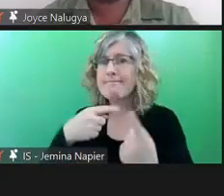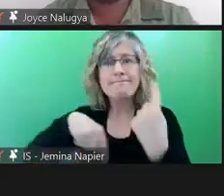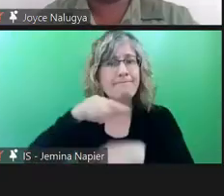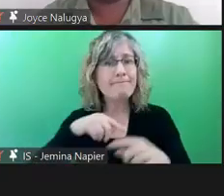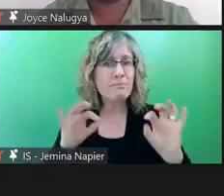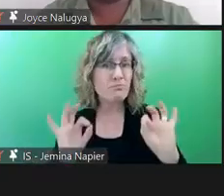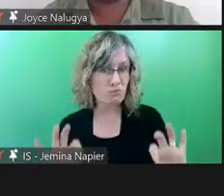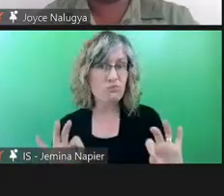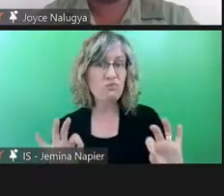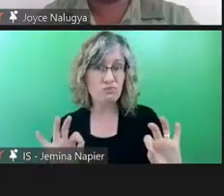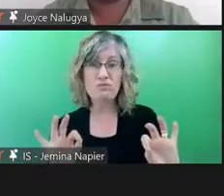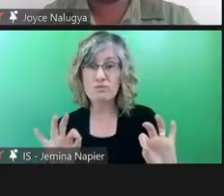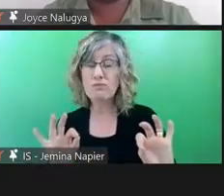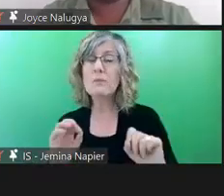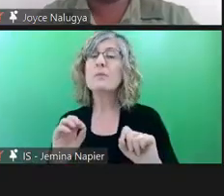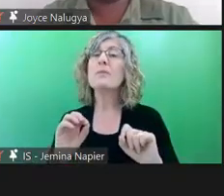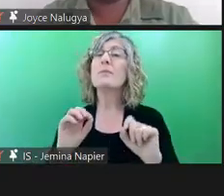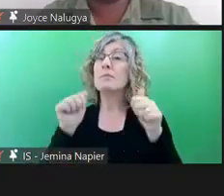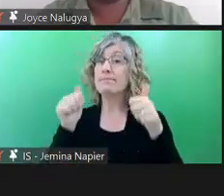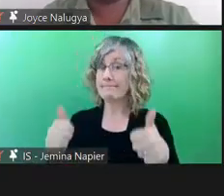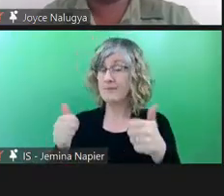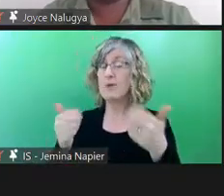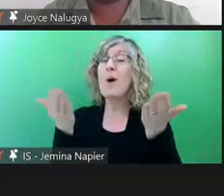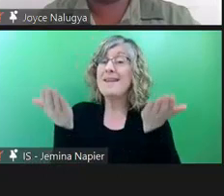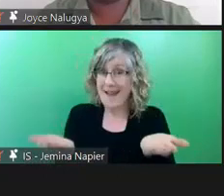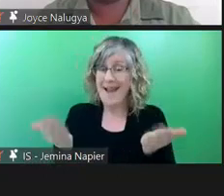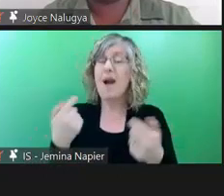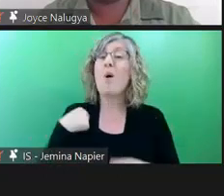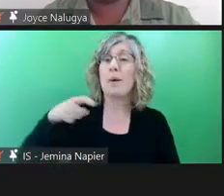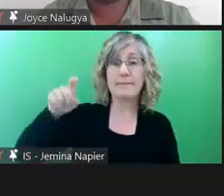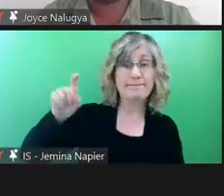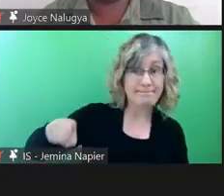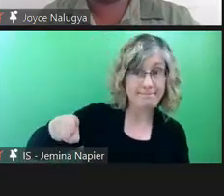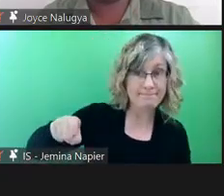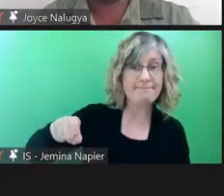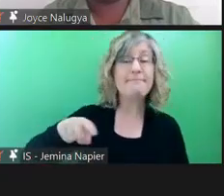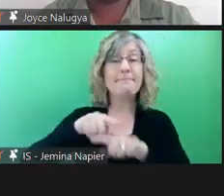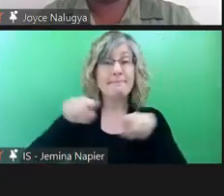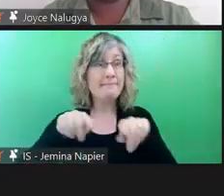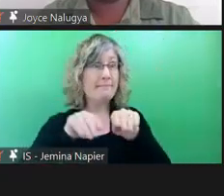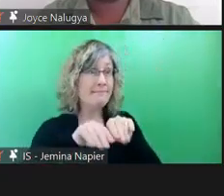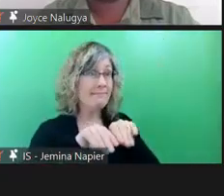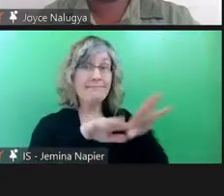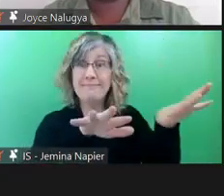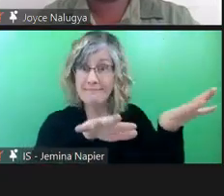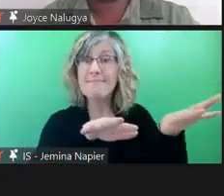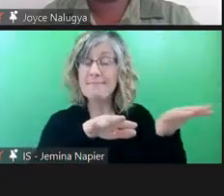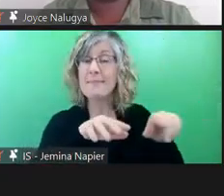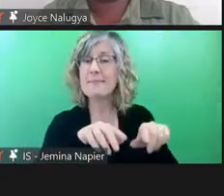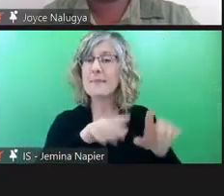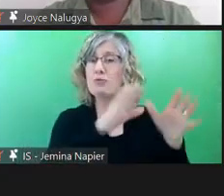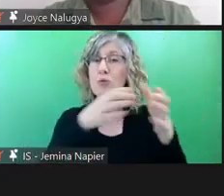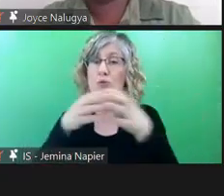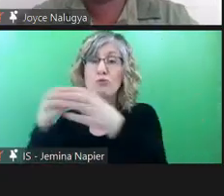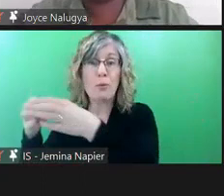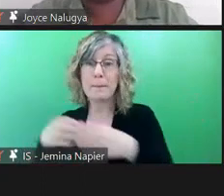more information. So I think we can put you all into your different breakout rooms now, and I look forward to seeing you again in about